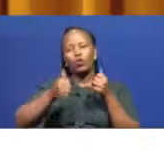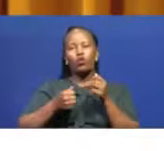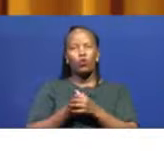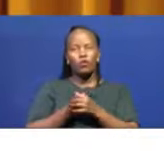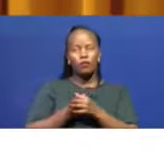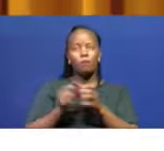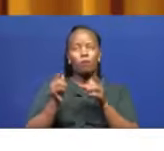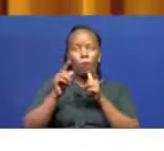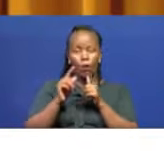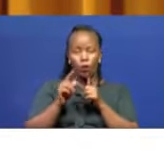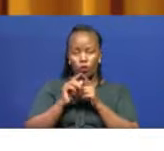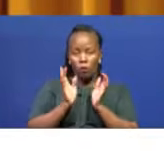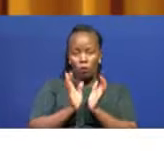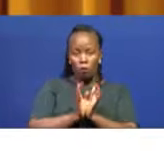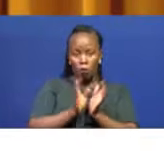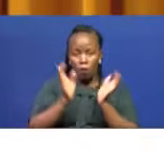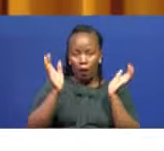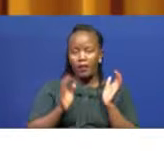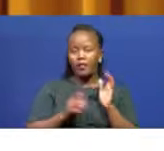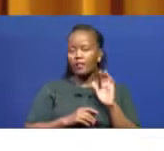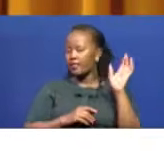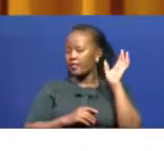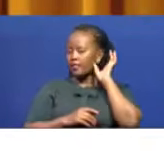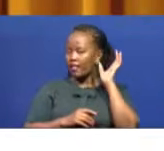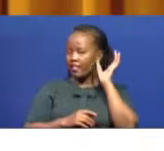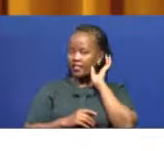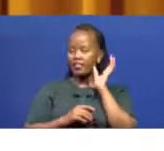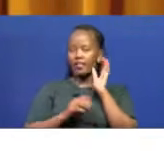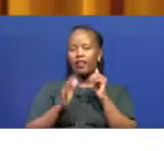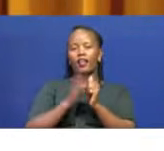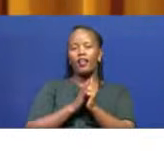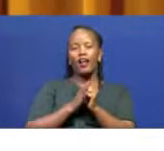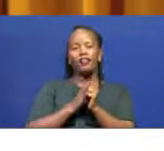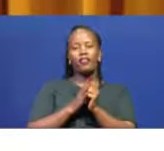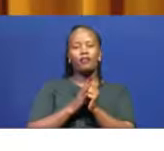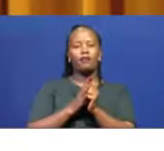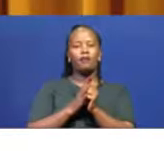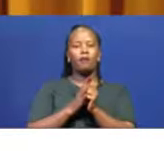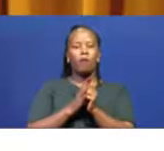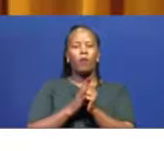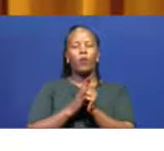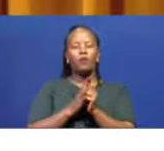submitted that public hearings of 9 hours